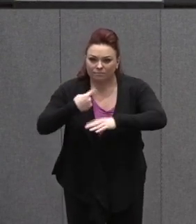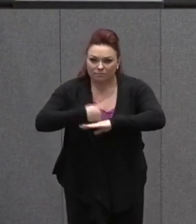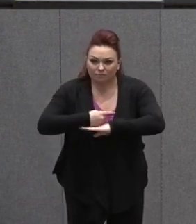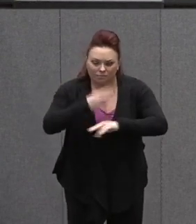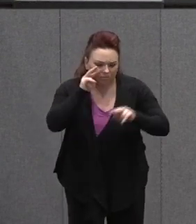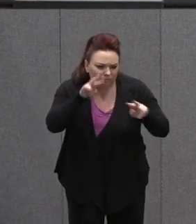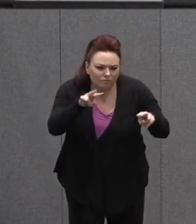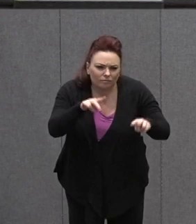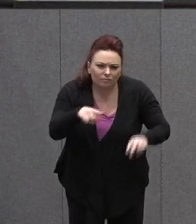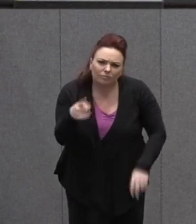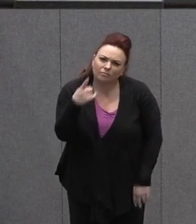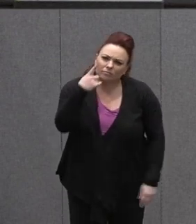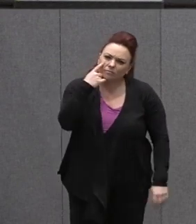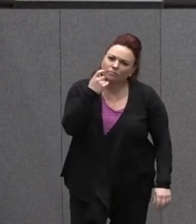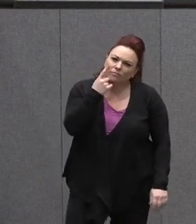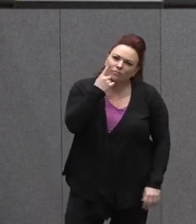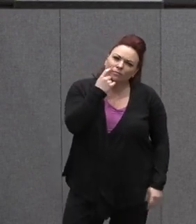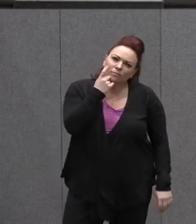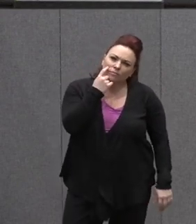in wonder.